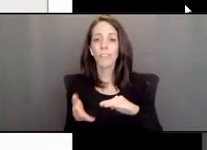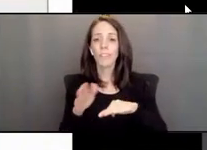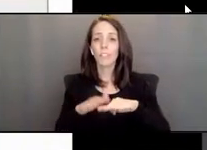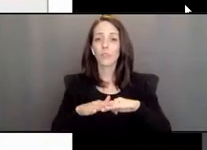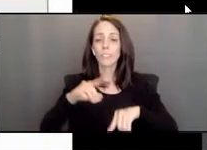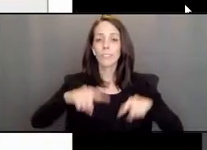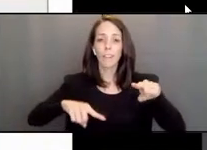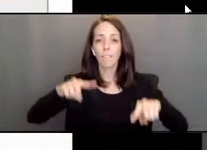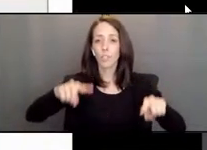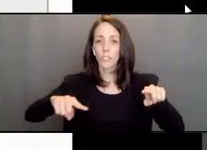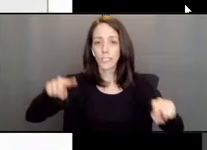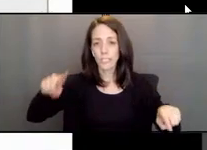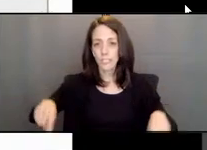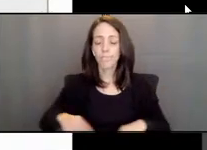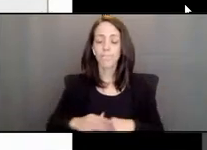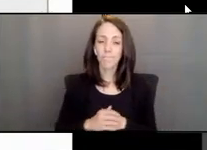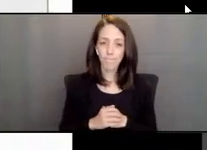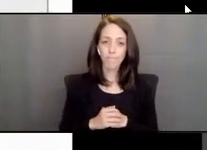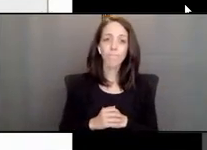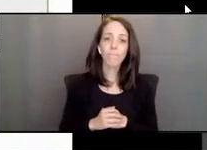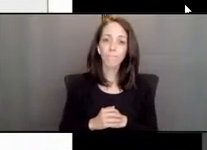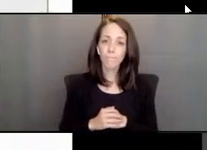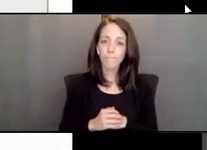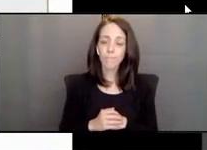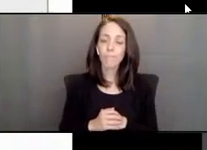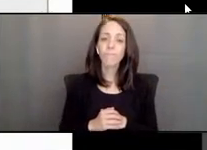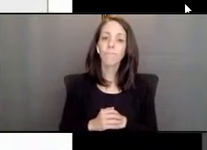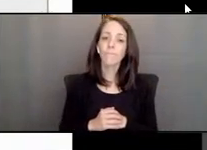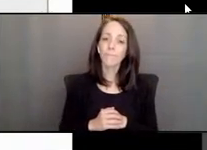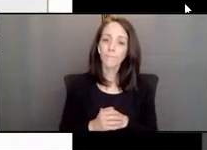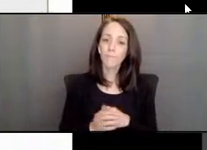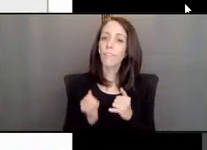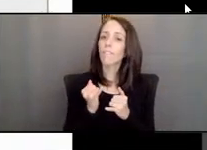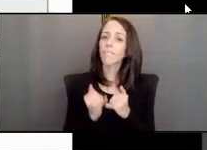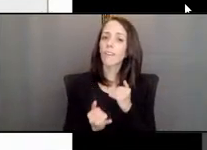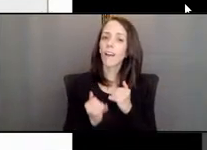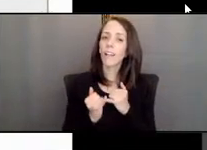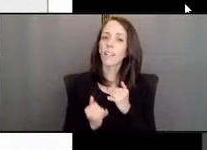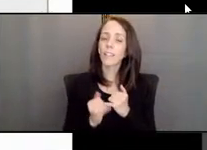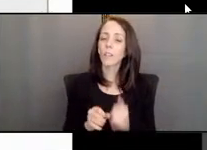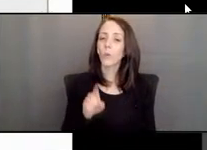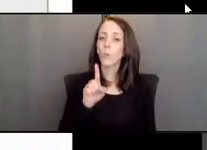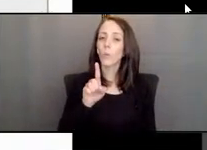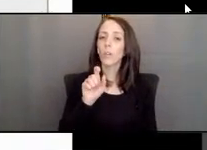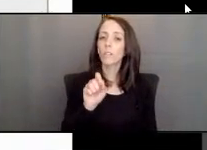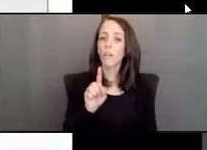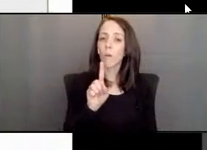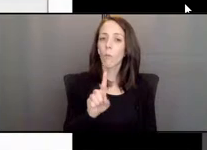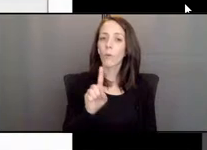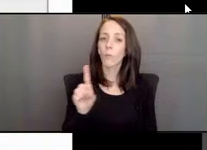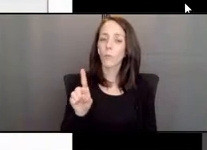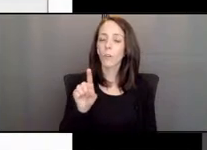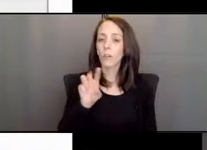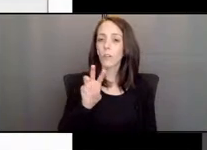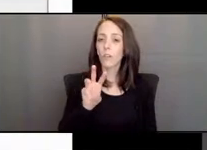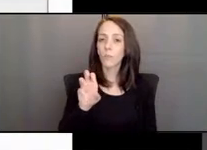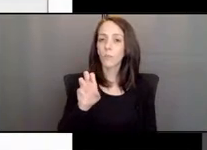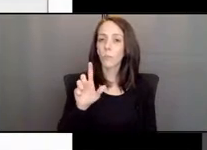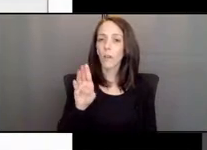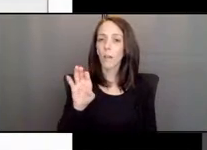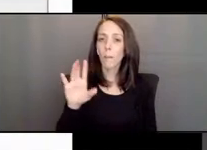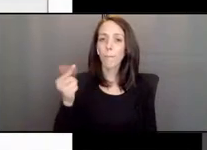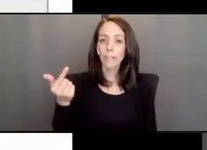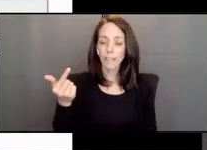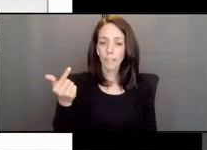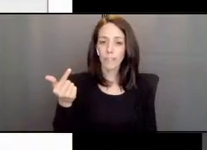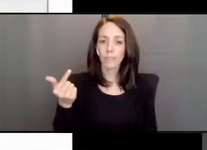supply chain. Finally, I would call your attention to well-being 1.11. This objective will